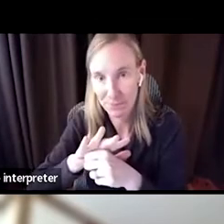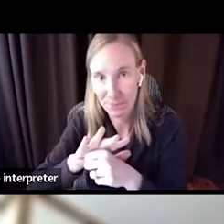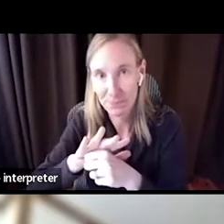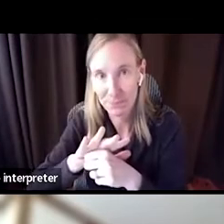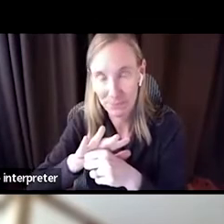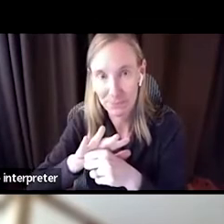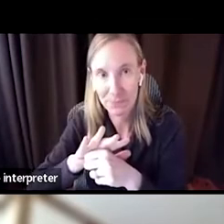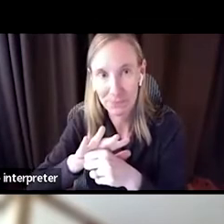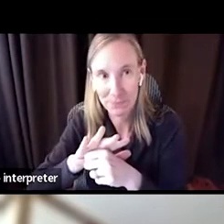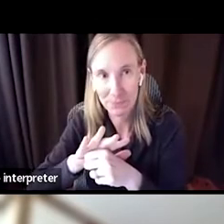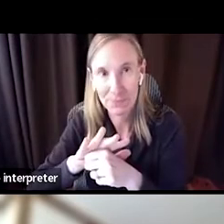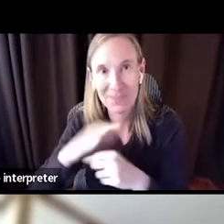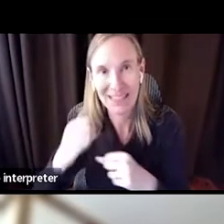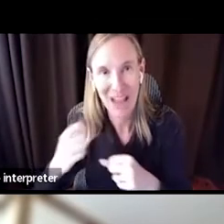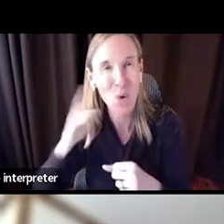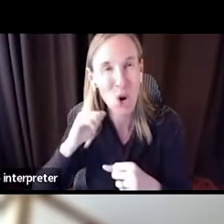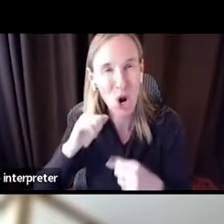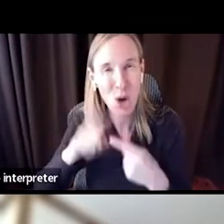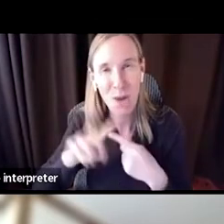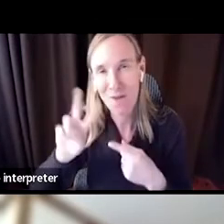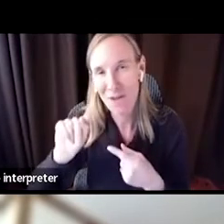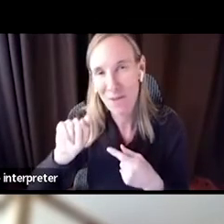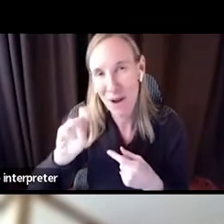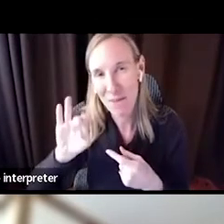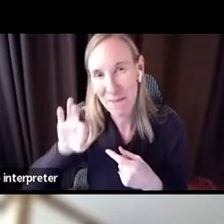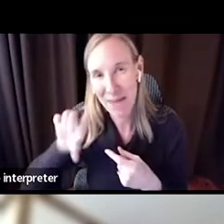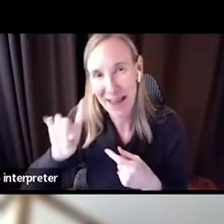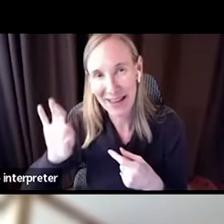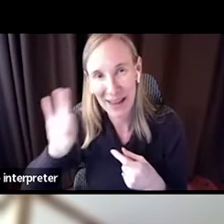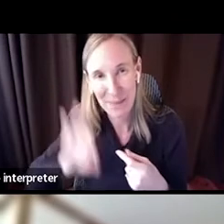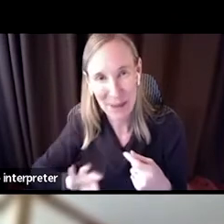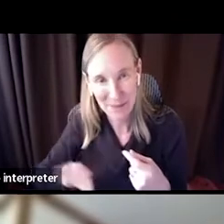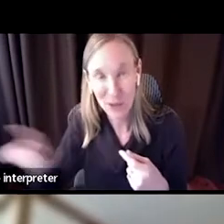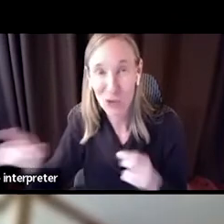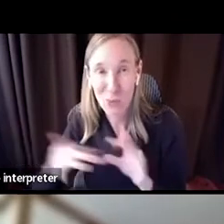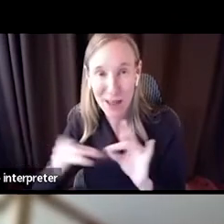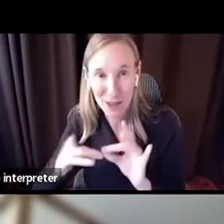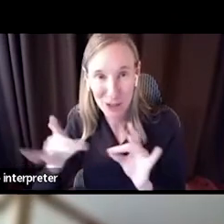hearing about the Vermont Medicaid benefit, but you mentioned it. And